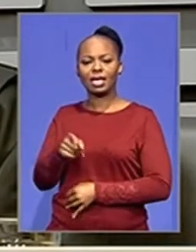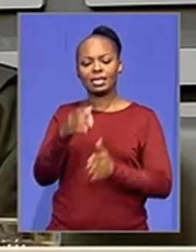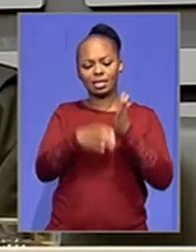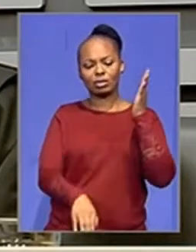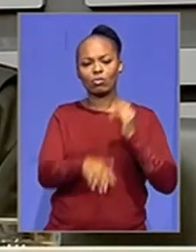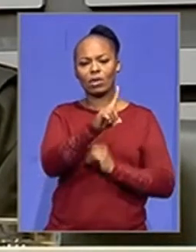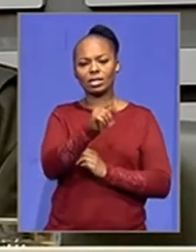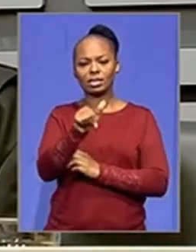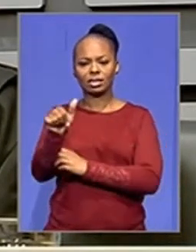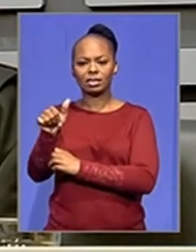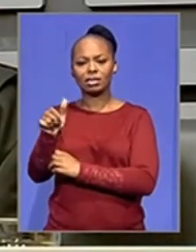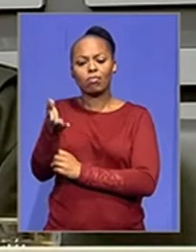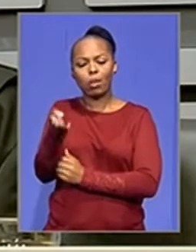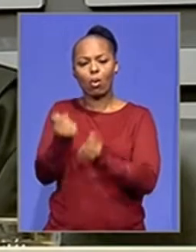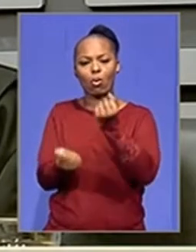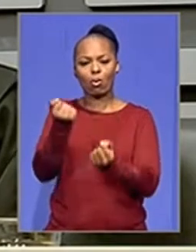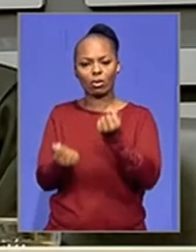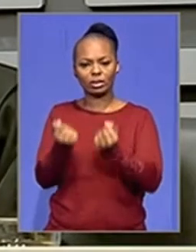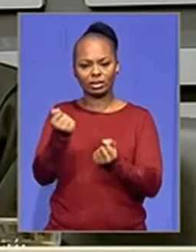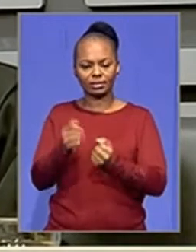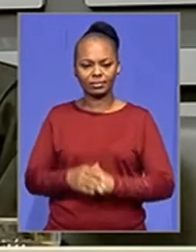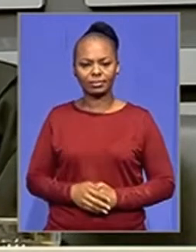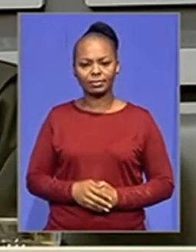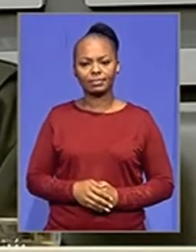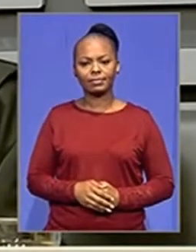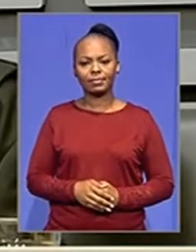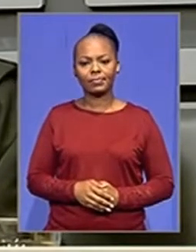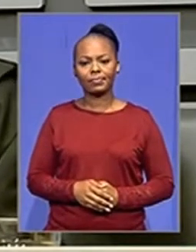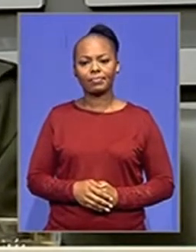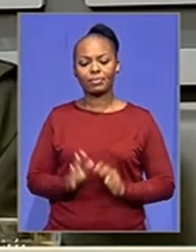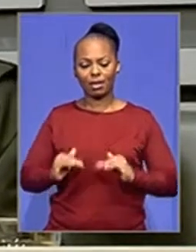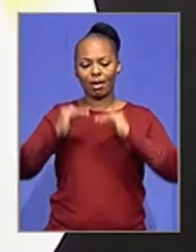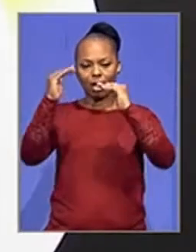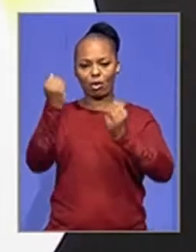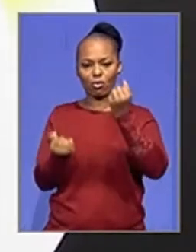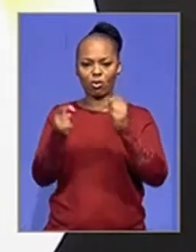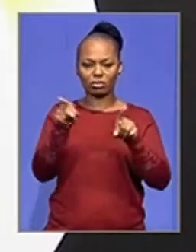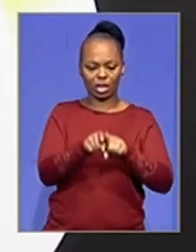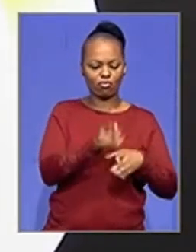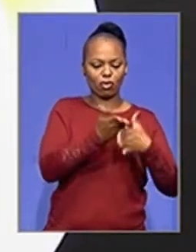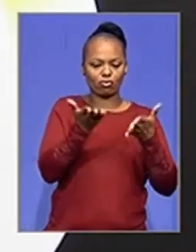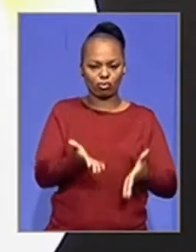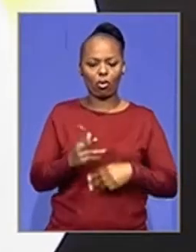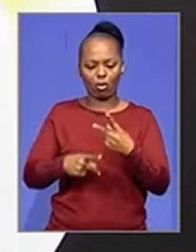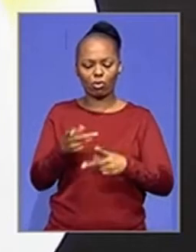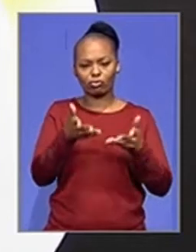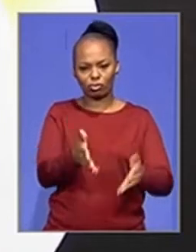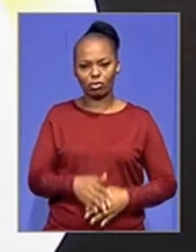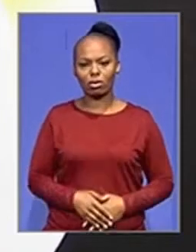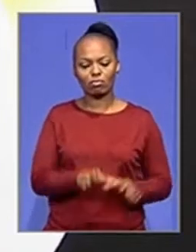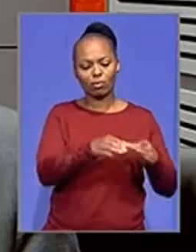166E court with a similar status to the High Court. Mahlakore a mabedi a